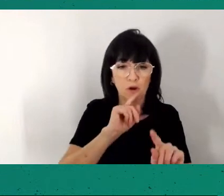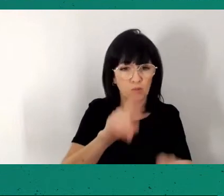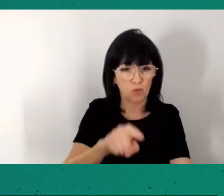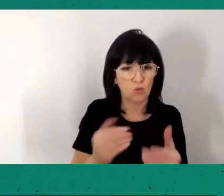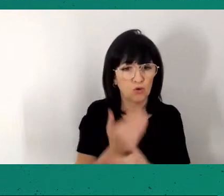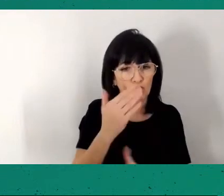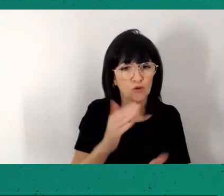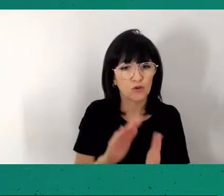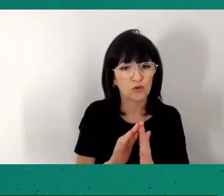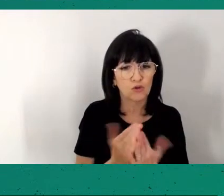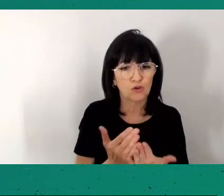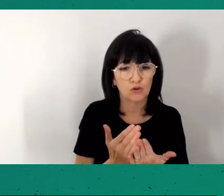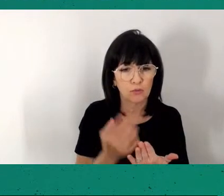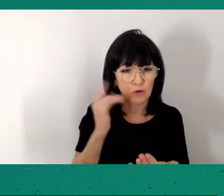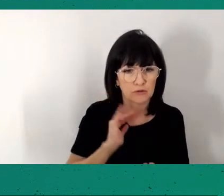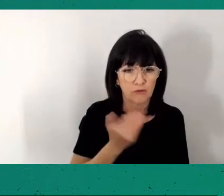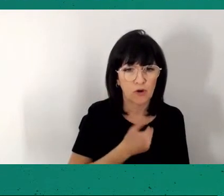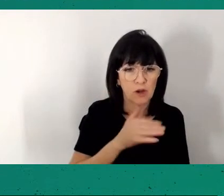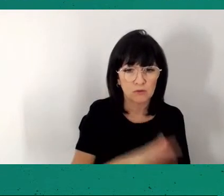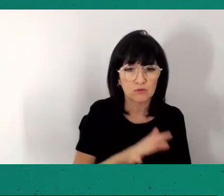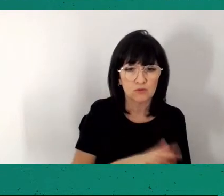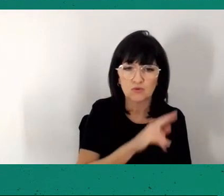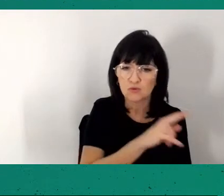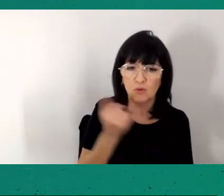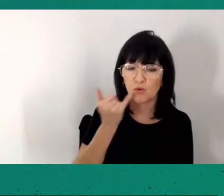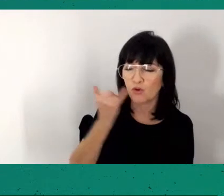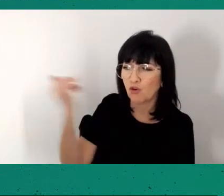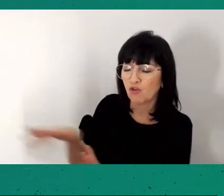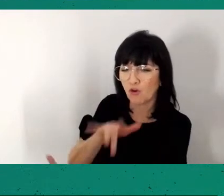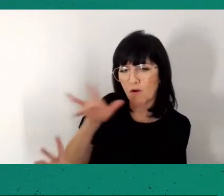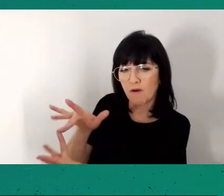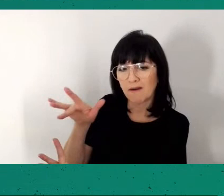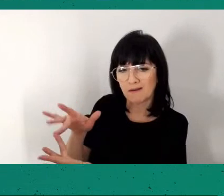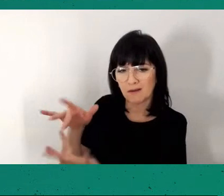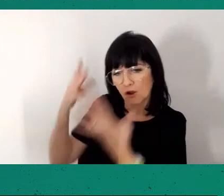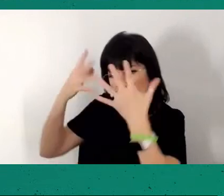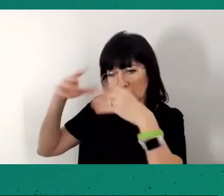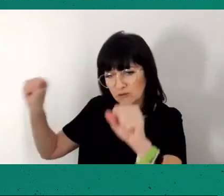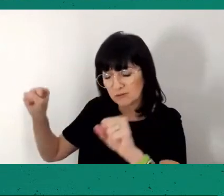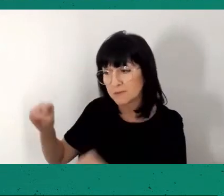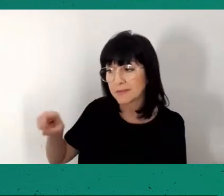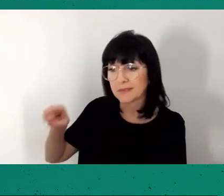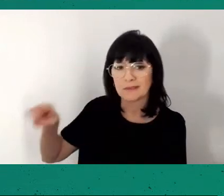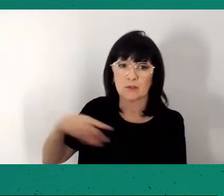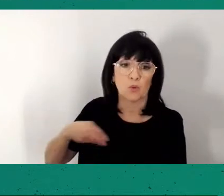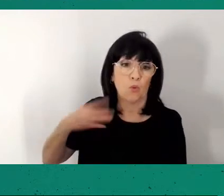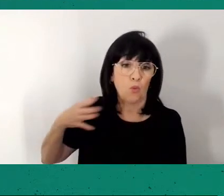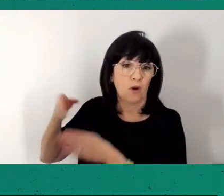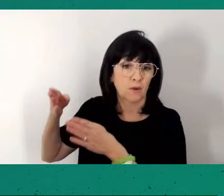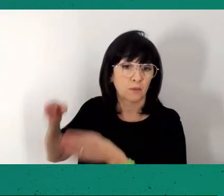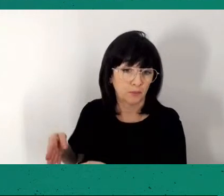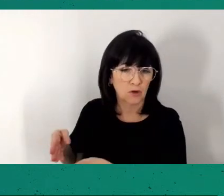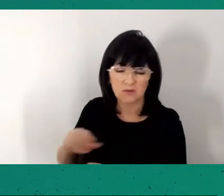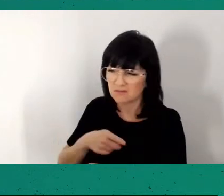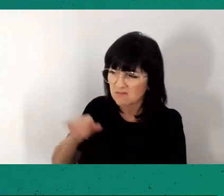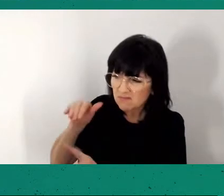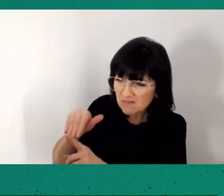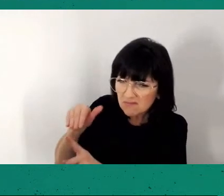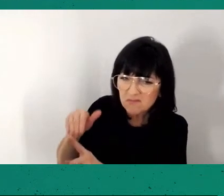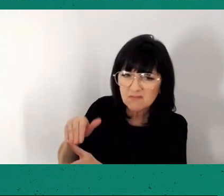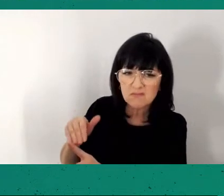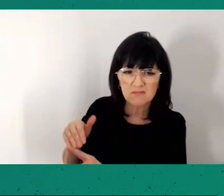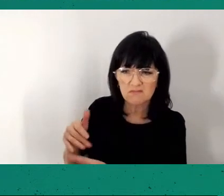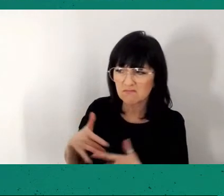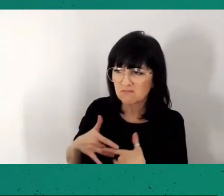the superintendent, and of course the superintendent was the white person in charge of the education in Milford, to find out what the status was of this